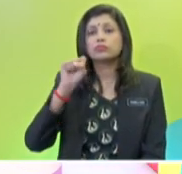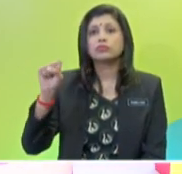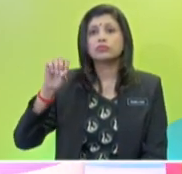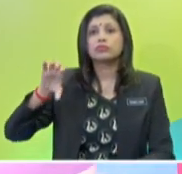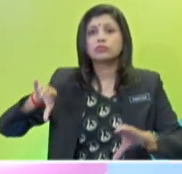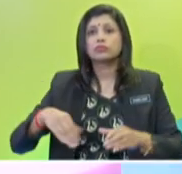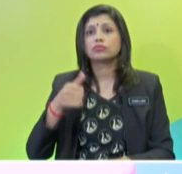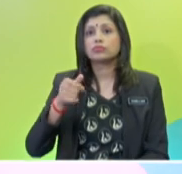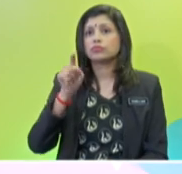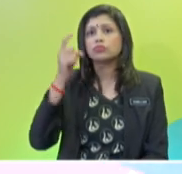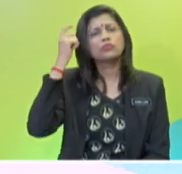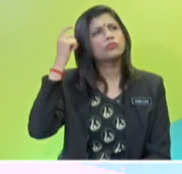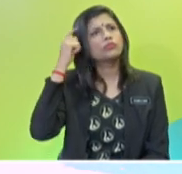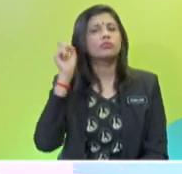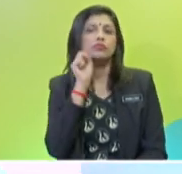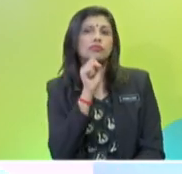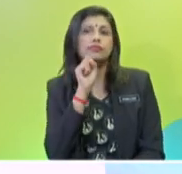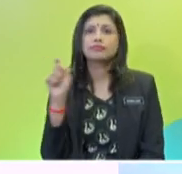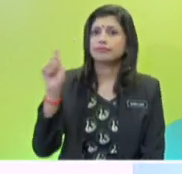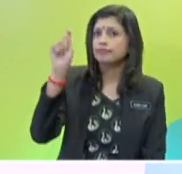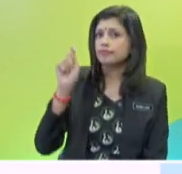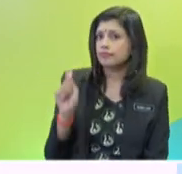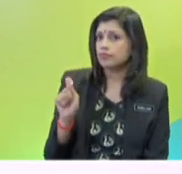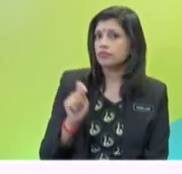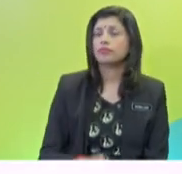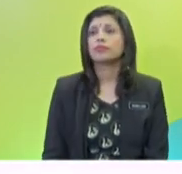answer for question number 4? What questions do you think she's asking?